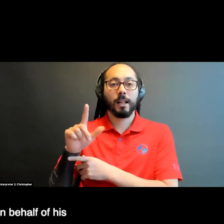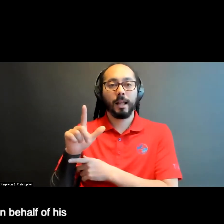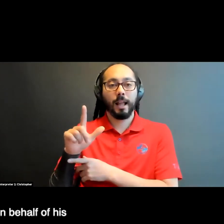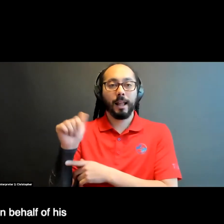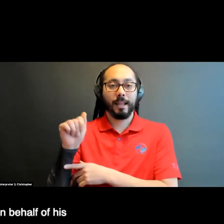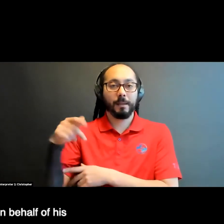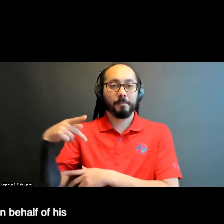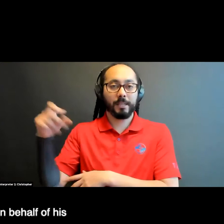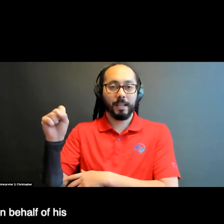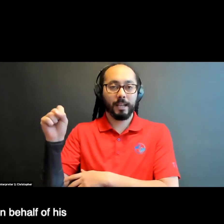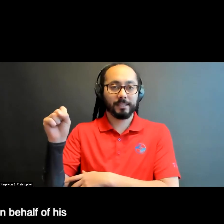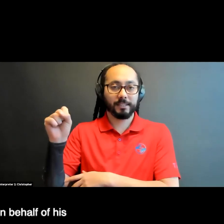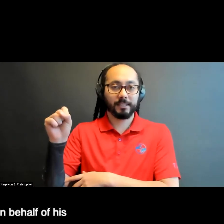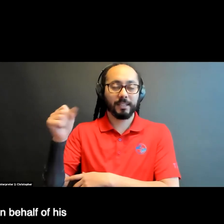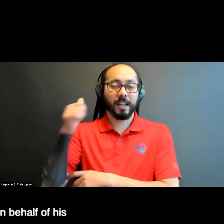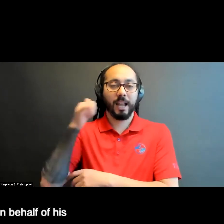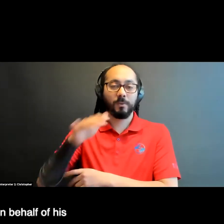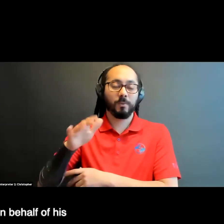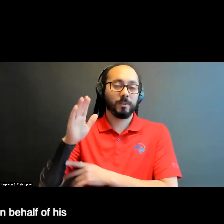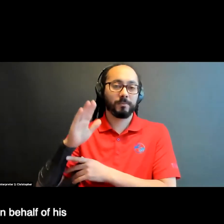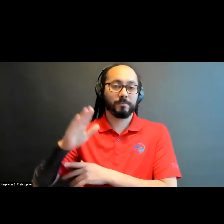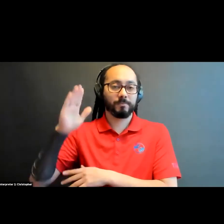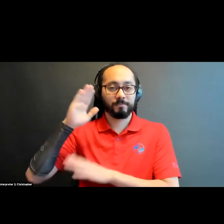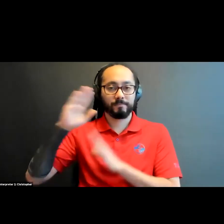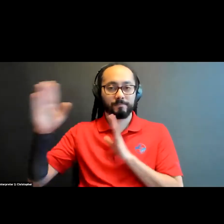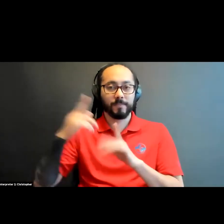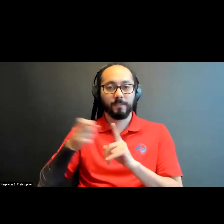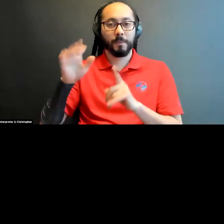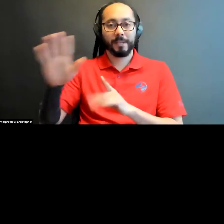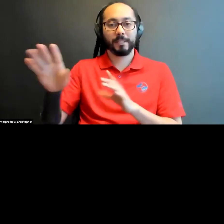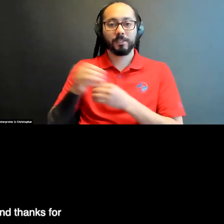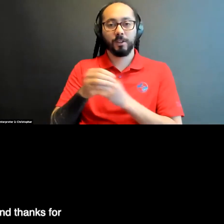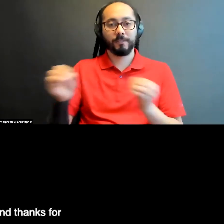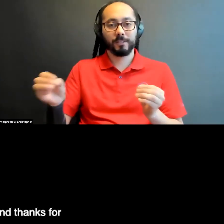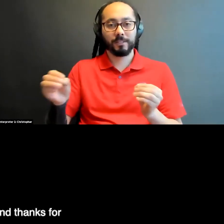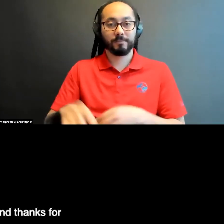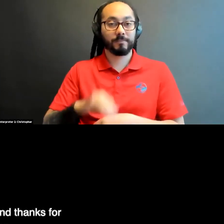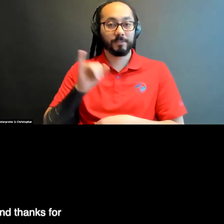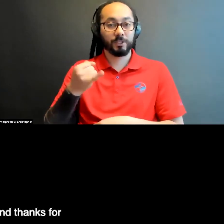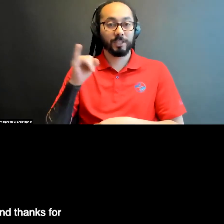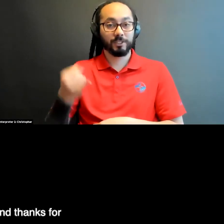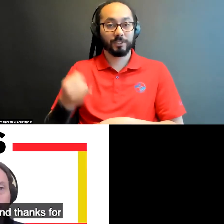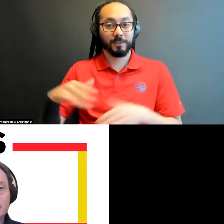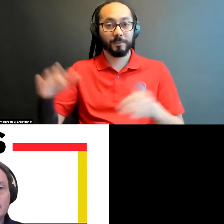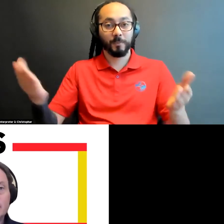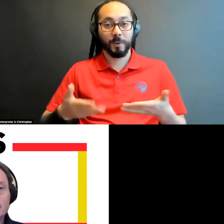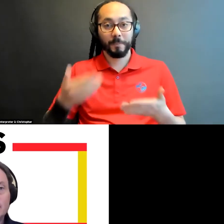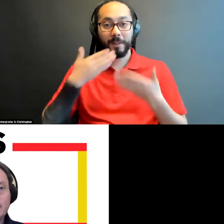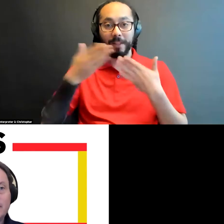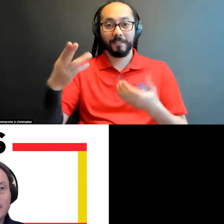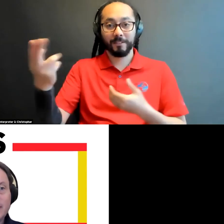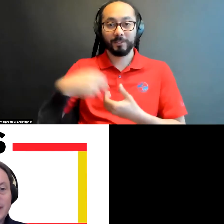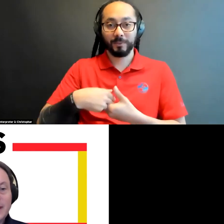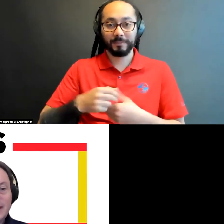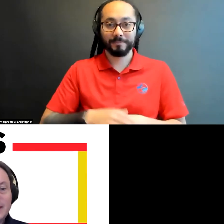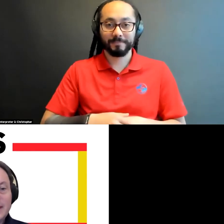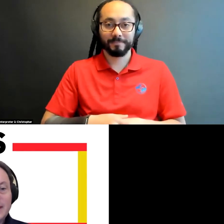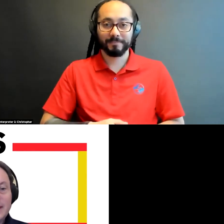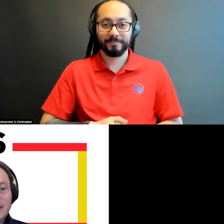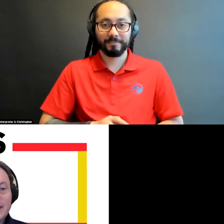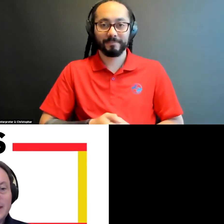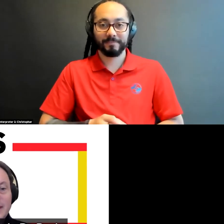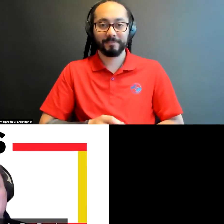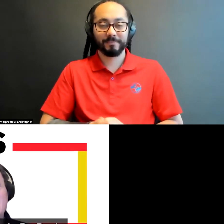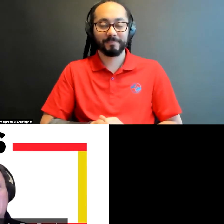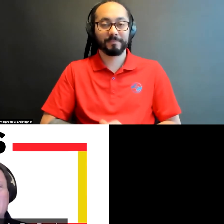will bring greetings on behalf of his offices. JJ, welcome and thanks for coming. Thank